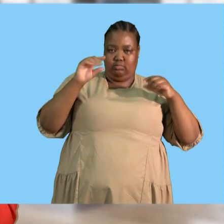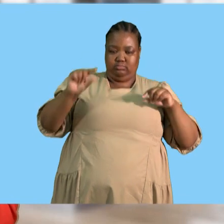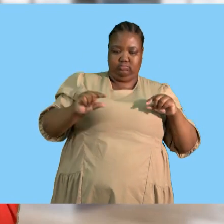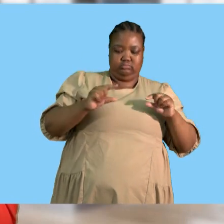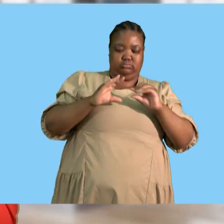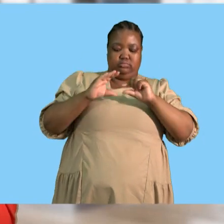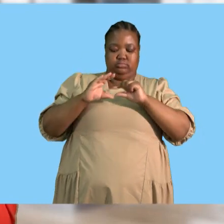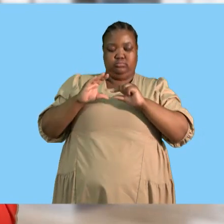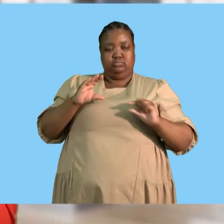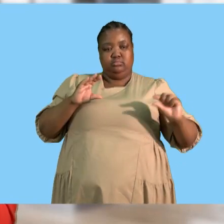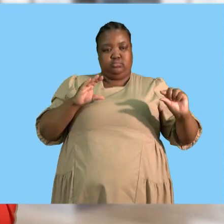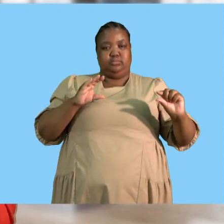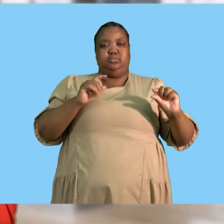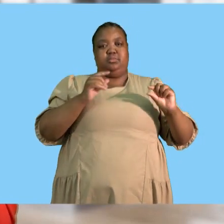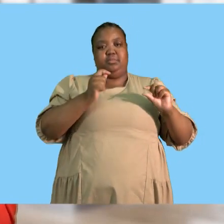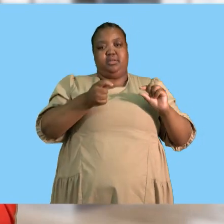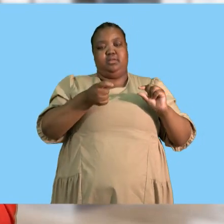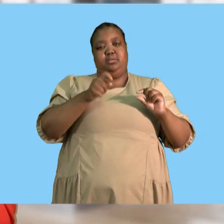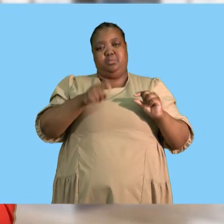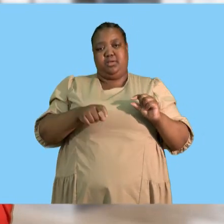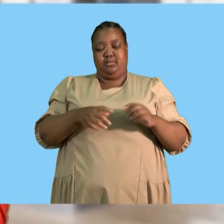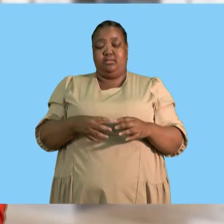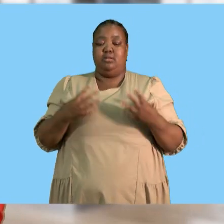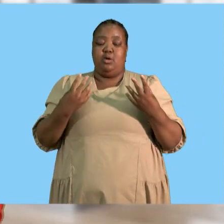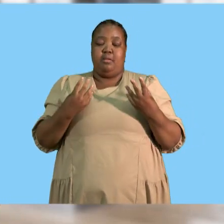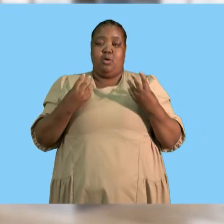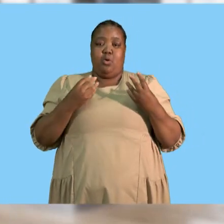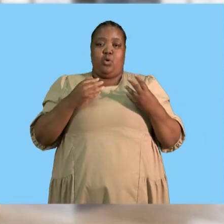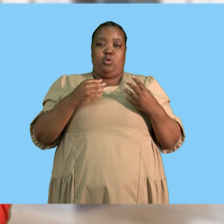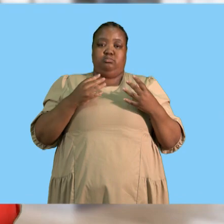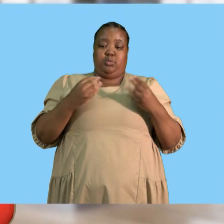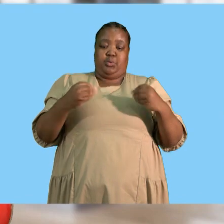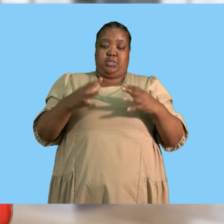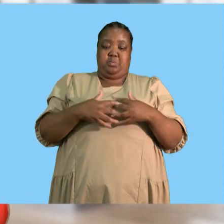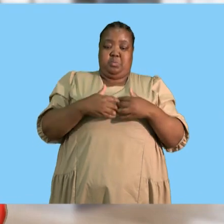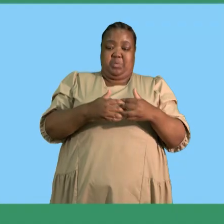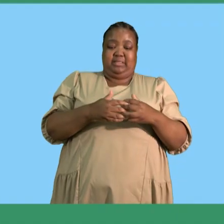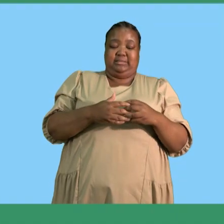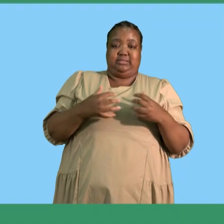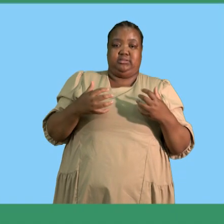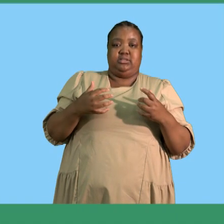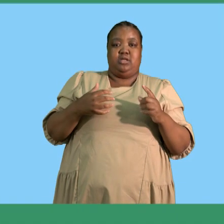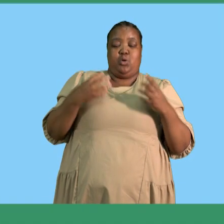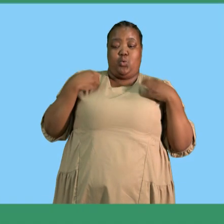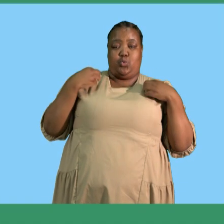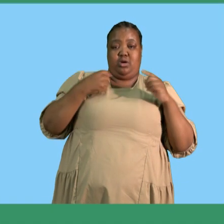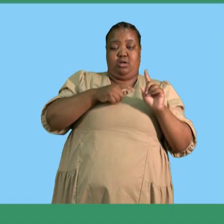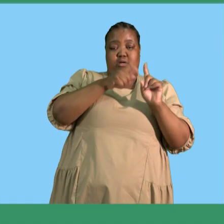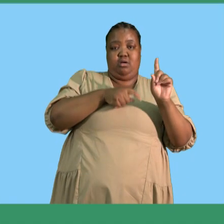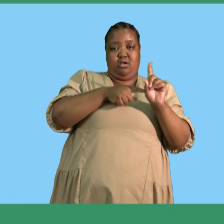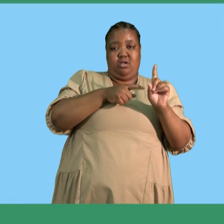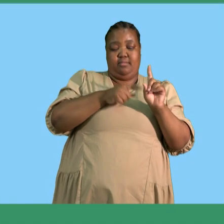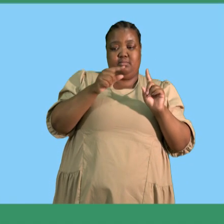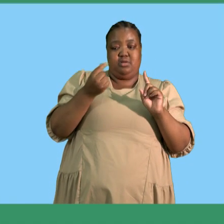the original name, the owner rather of the original business. And also, I need to follow